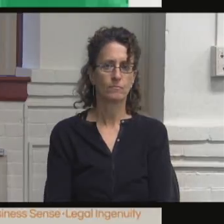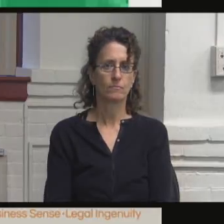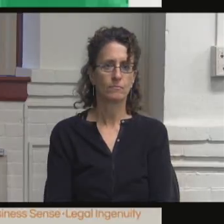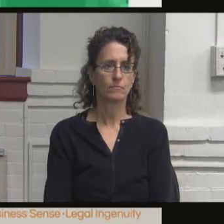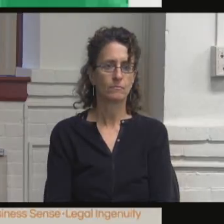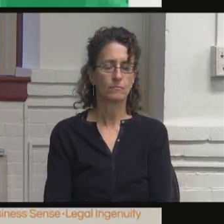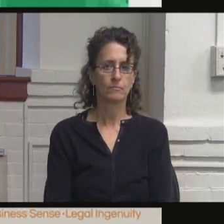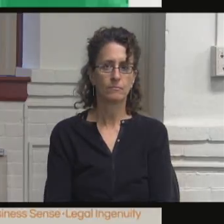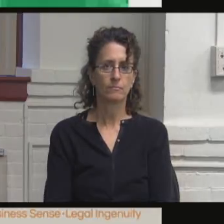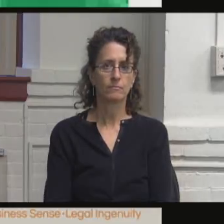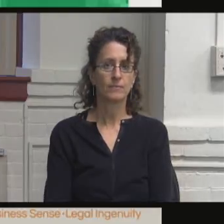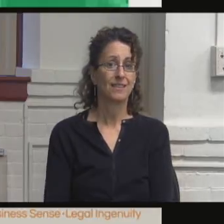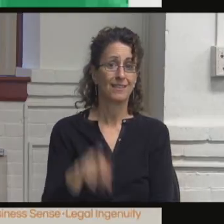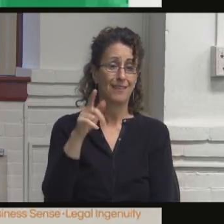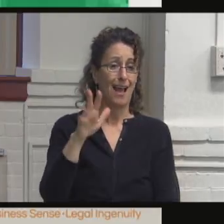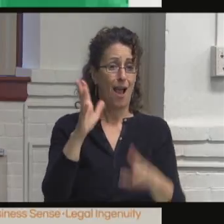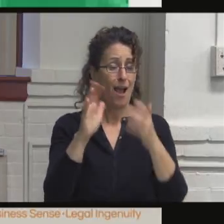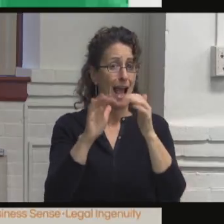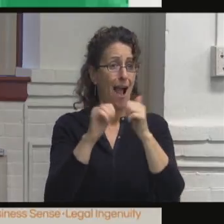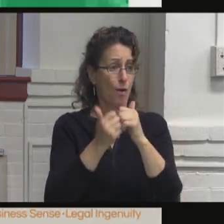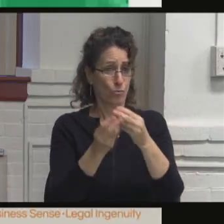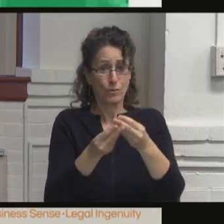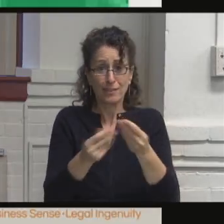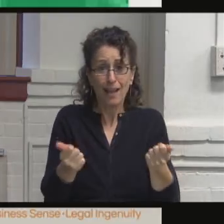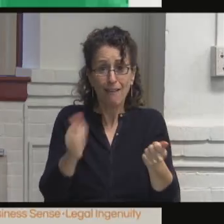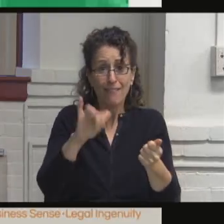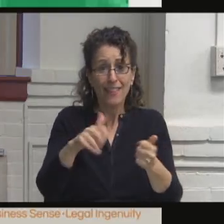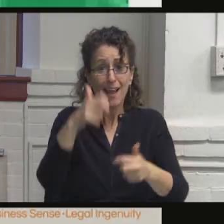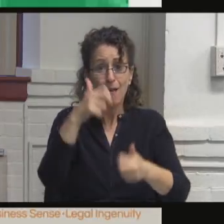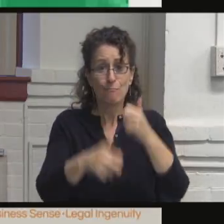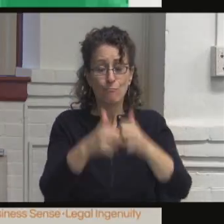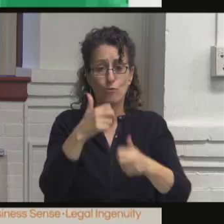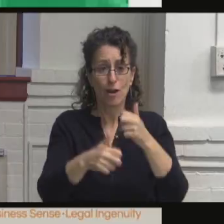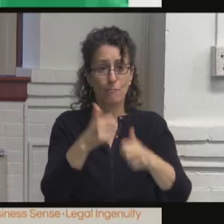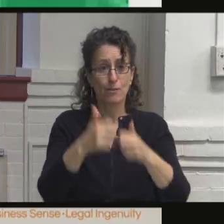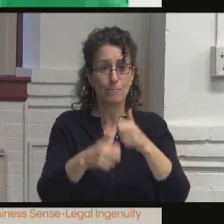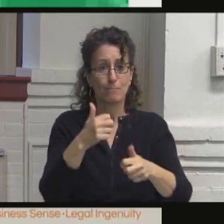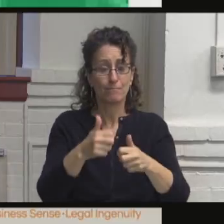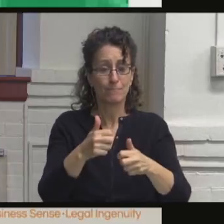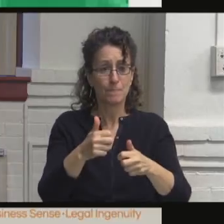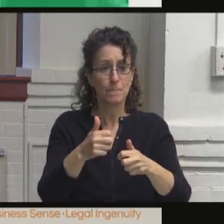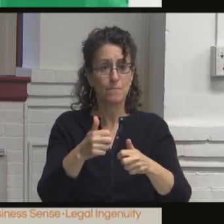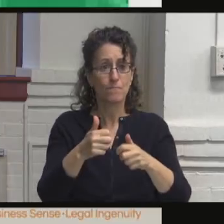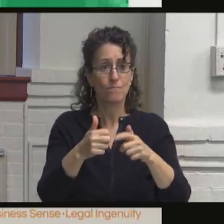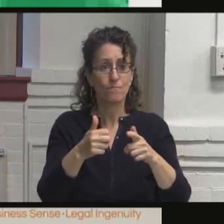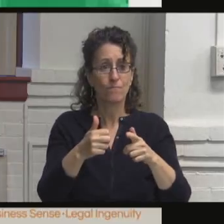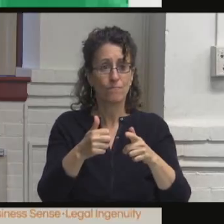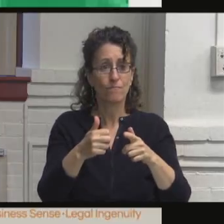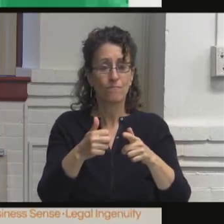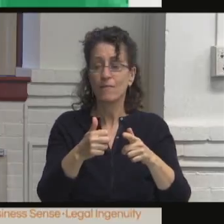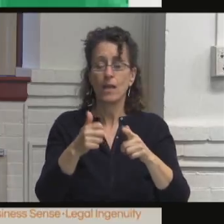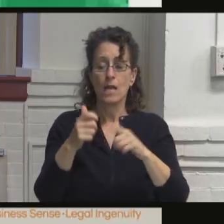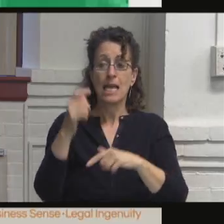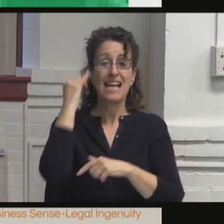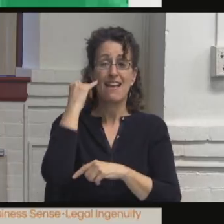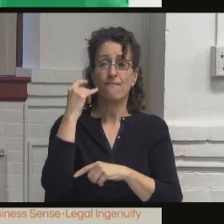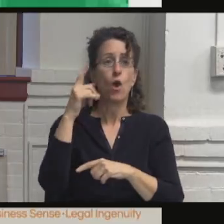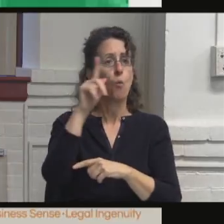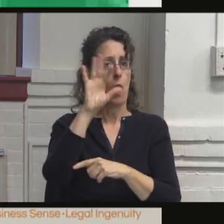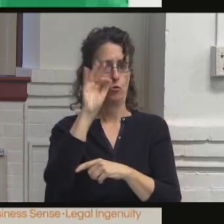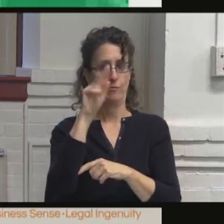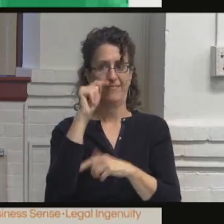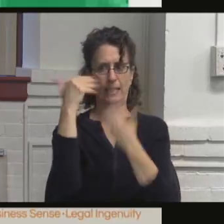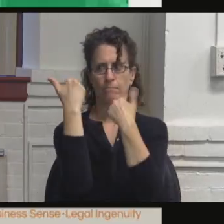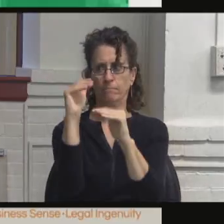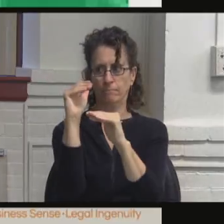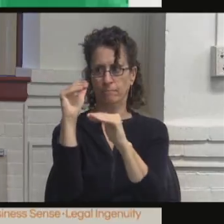this particular coverage gap would be to bring the facility closer toward central downtown Brattleboro. And for all